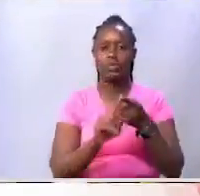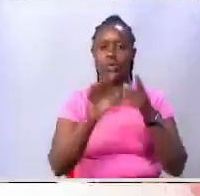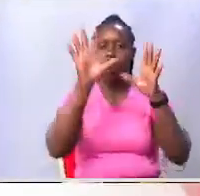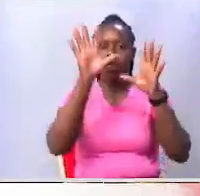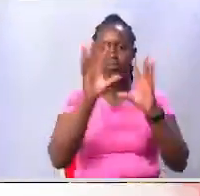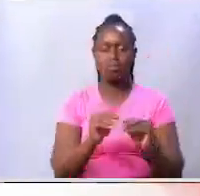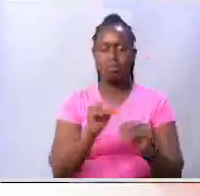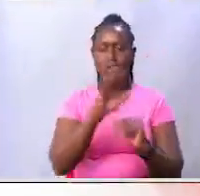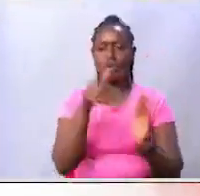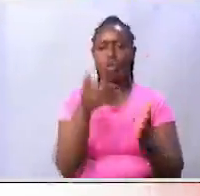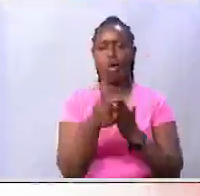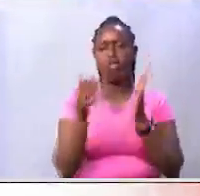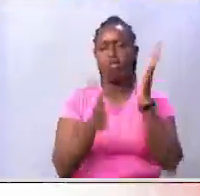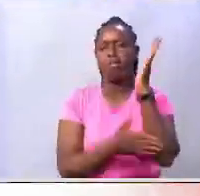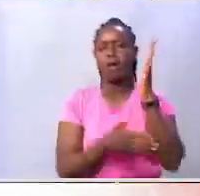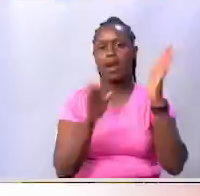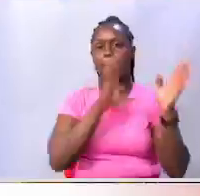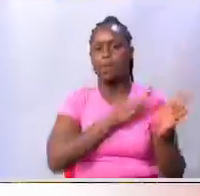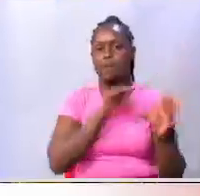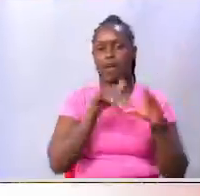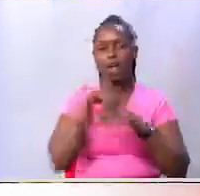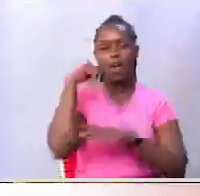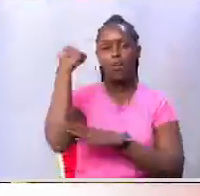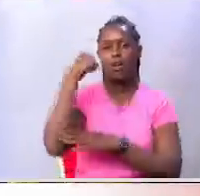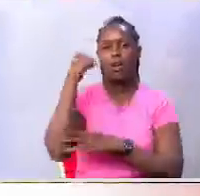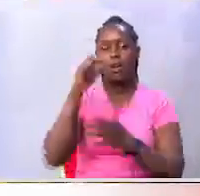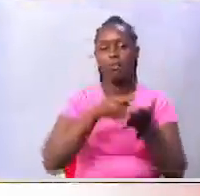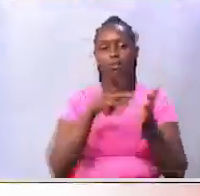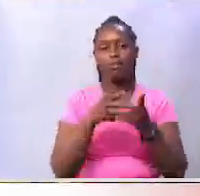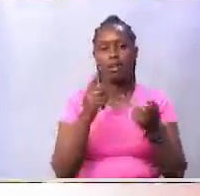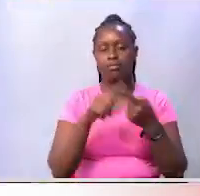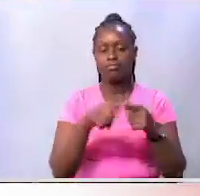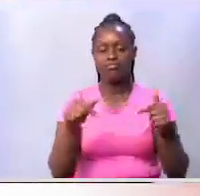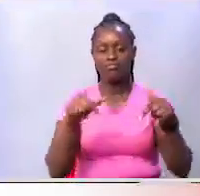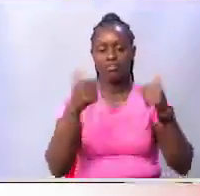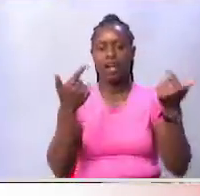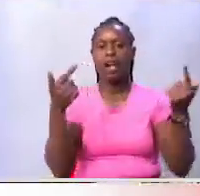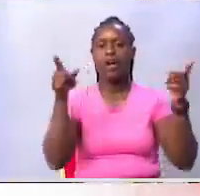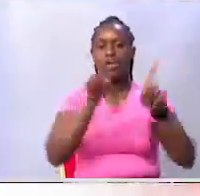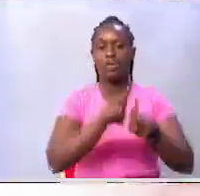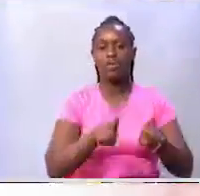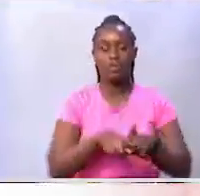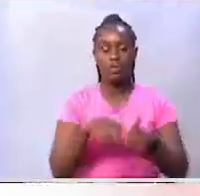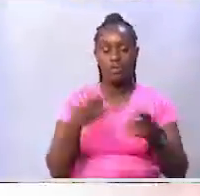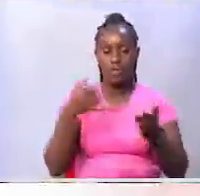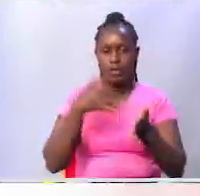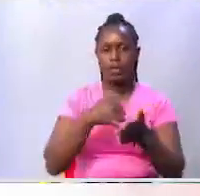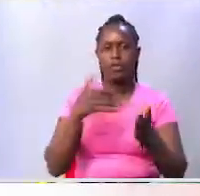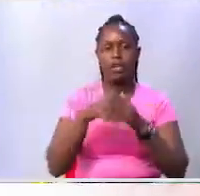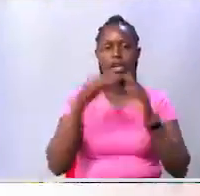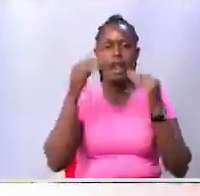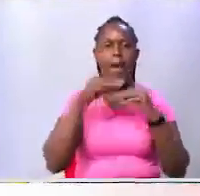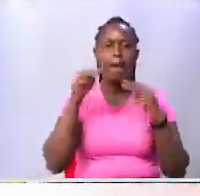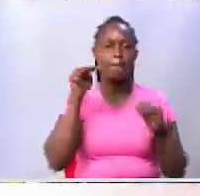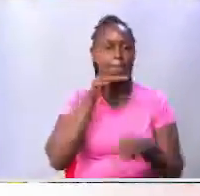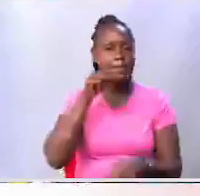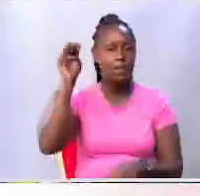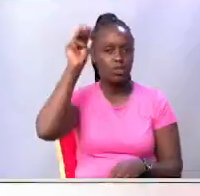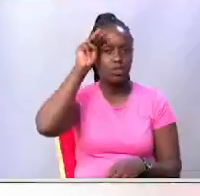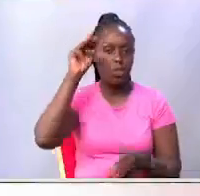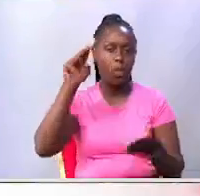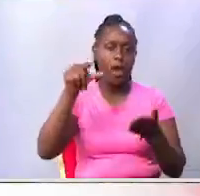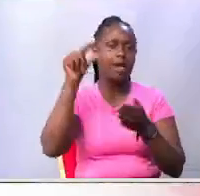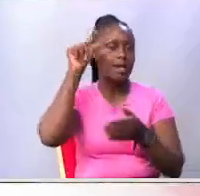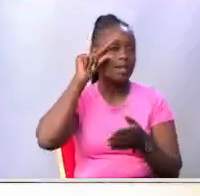hooliganism in politics, aimed at disrupting their opponents' rallies, and instead engage in mature and agenda-based